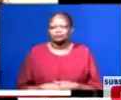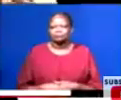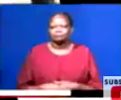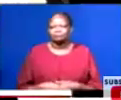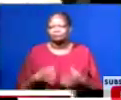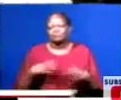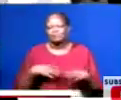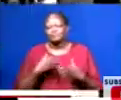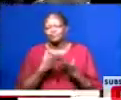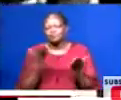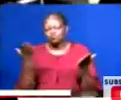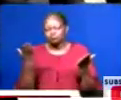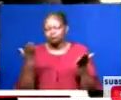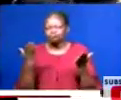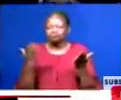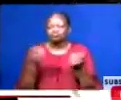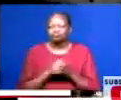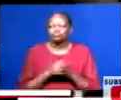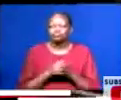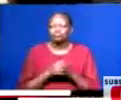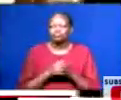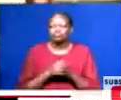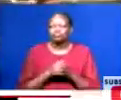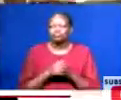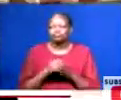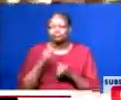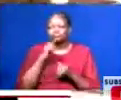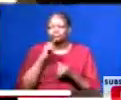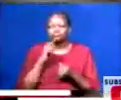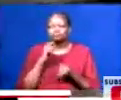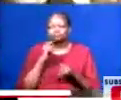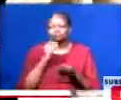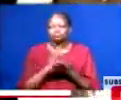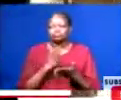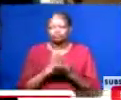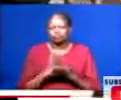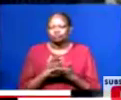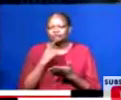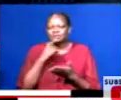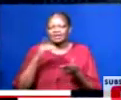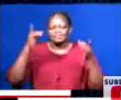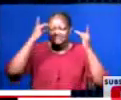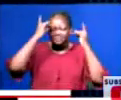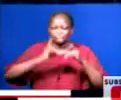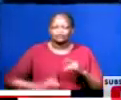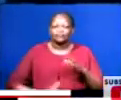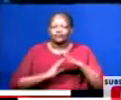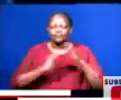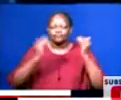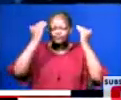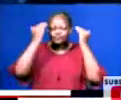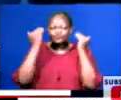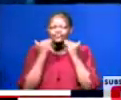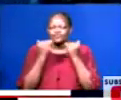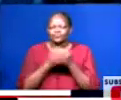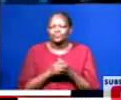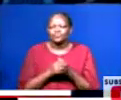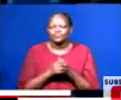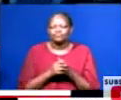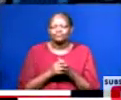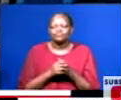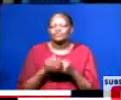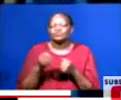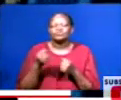to be reading from the same script as their leaders terming the decision of the apex court as a push by Western countries